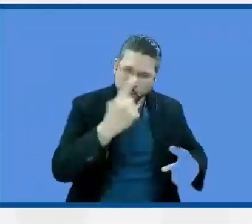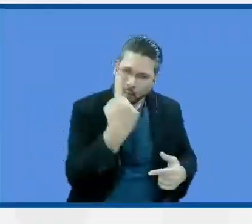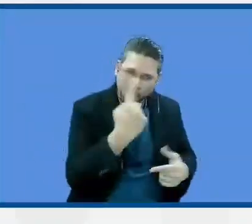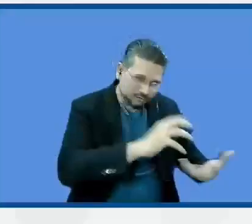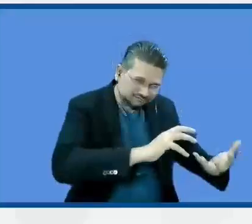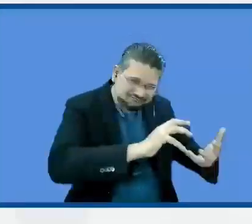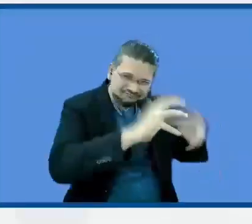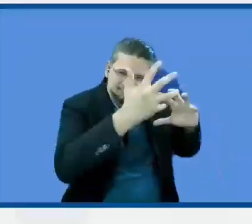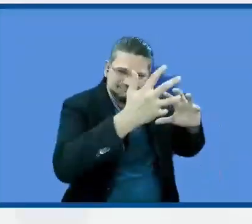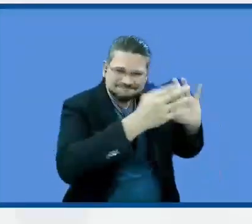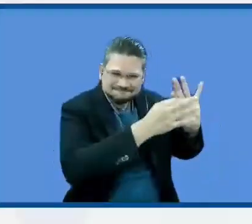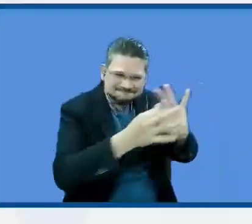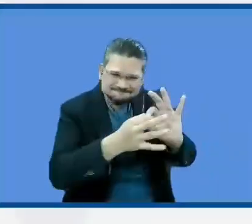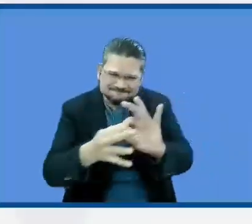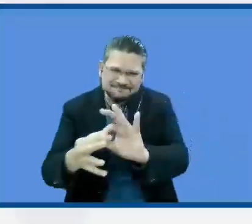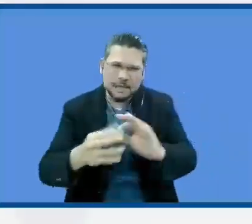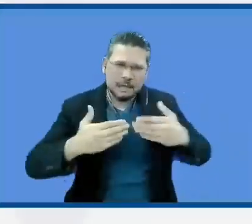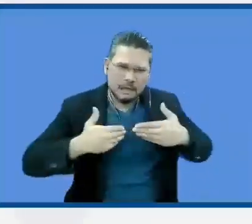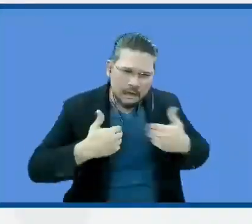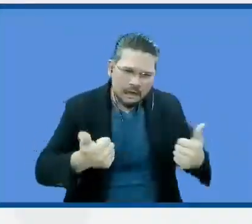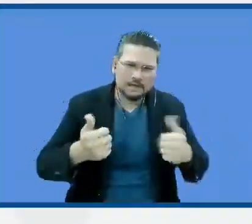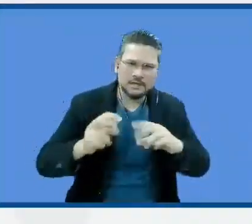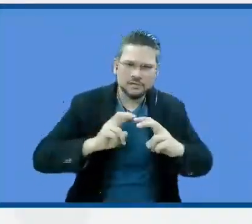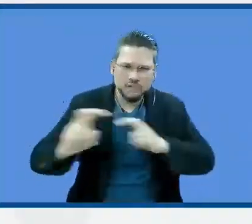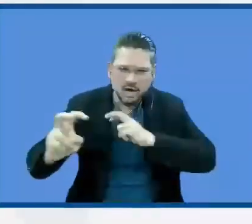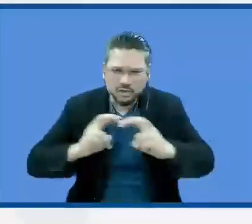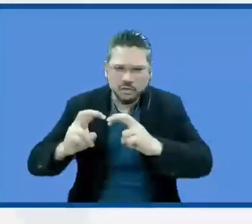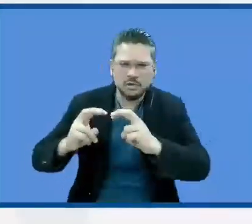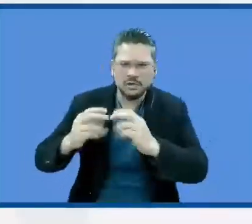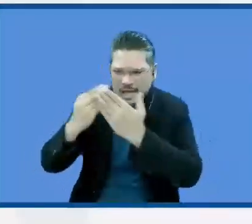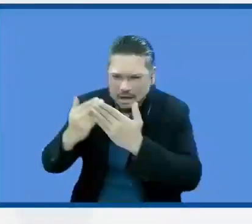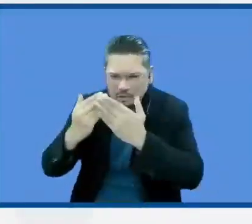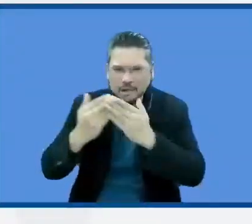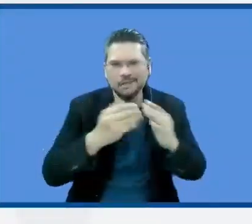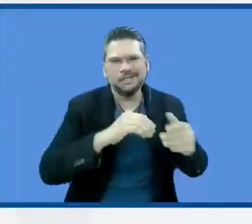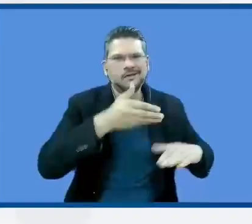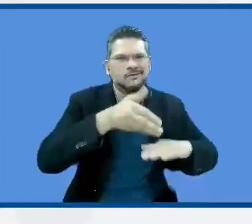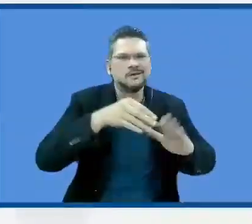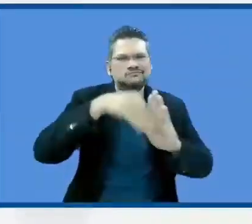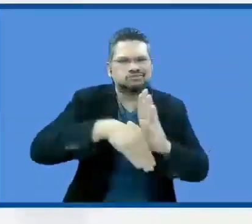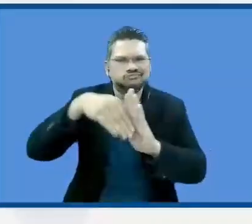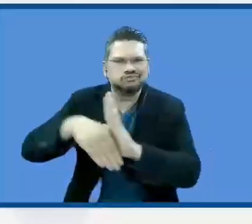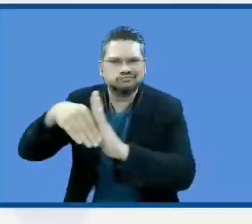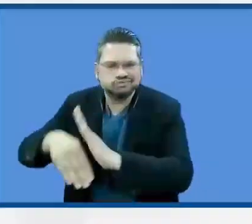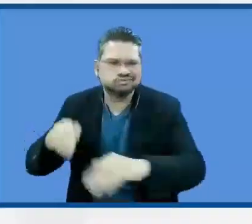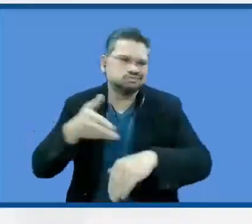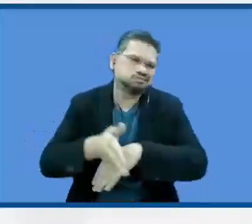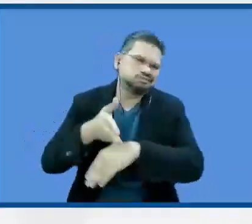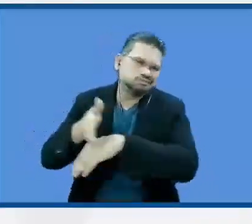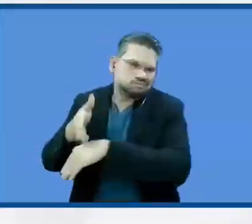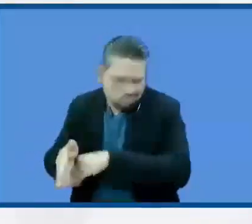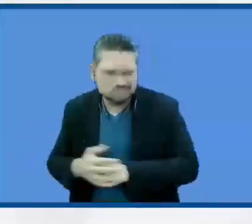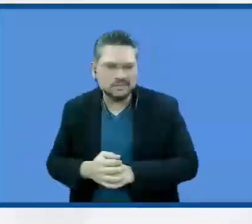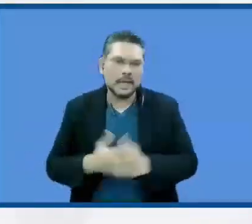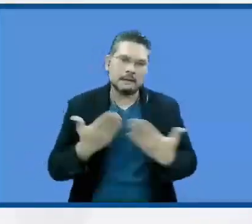health, transport, and education, irrespective of how they start. This is why science needs to be at the table